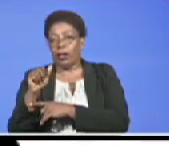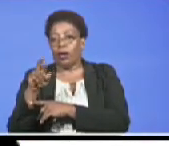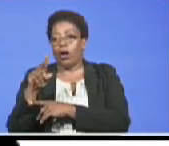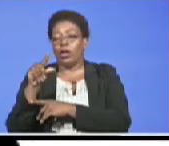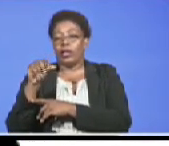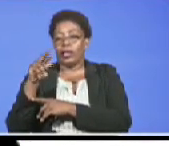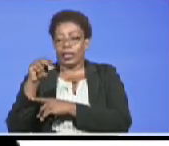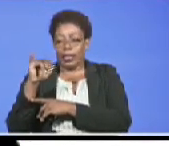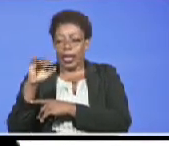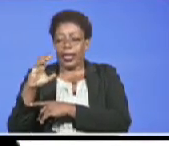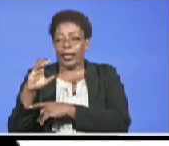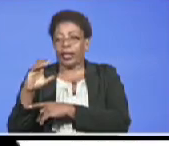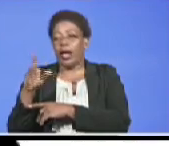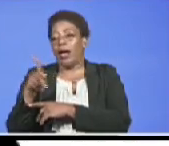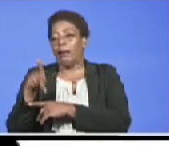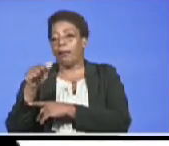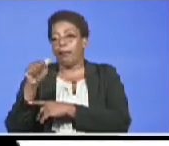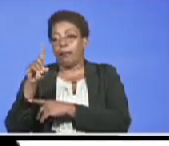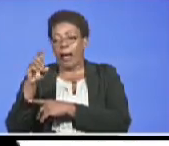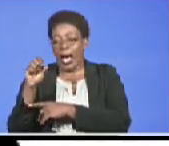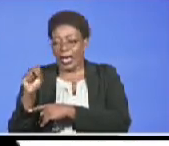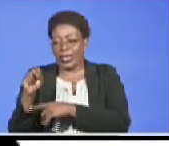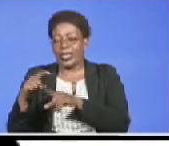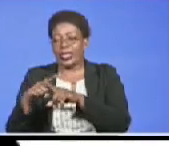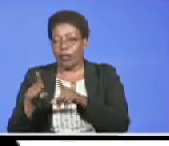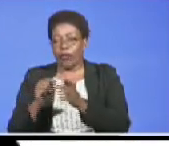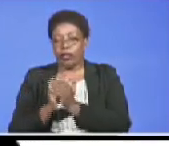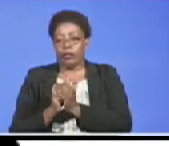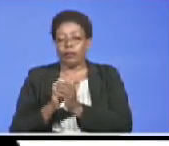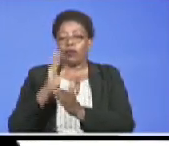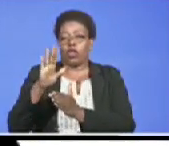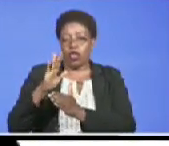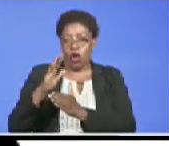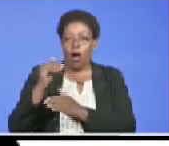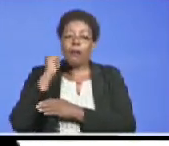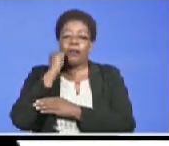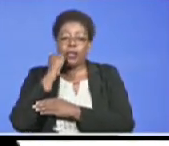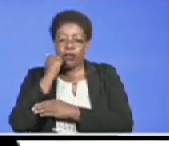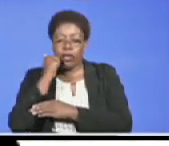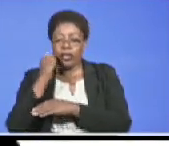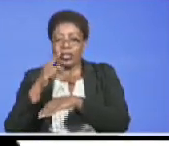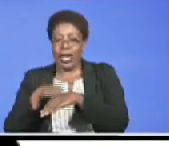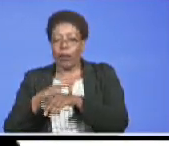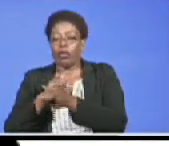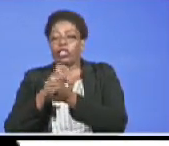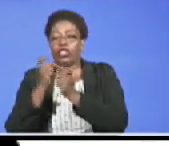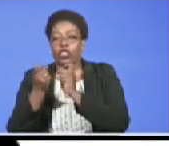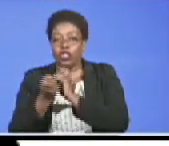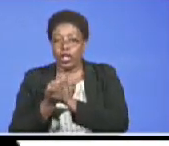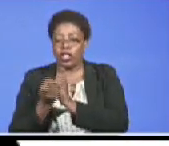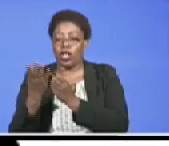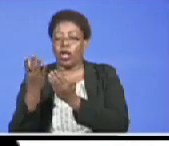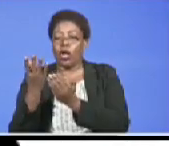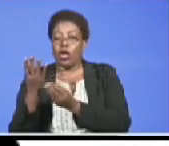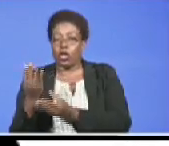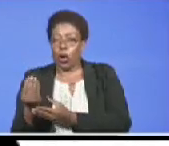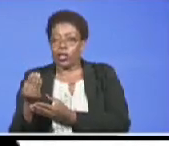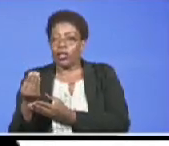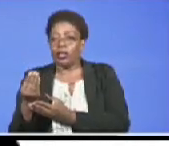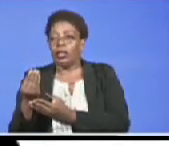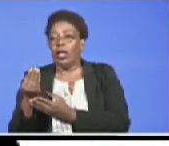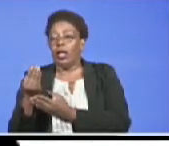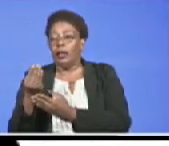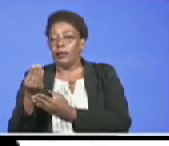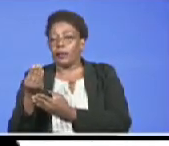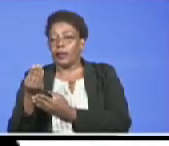cotton. Your cycle eventually will change, especially you'll notice the cotton, the smell would decrease, and the